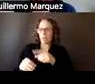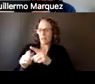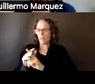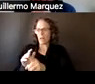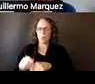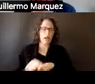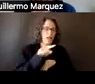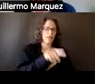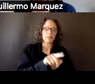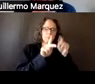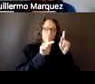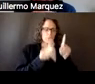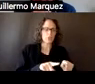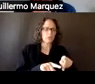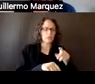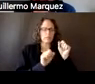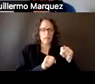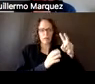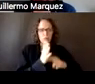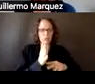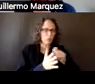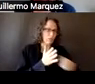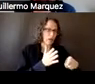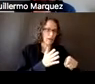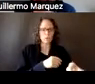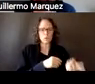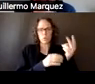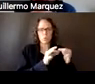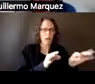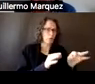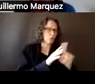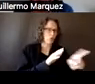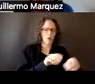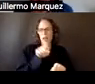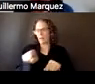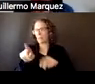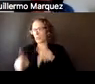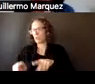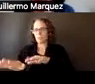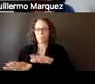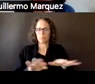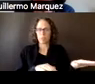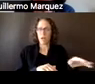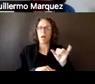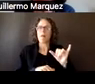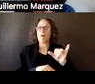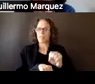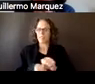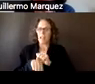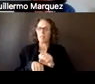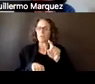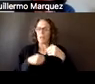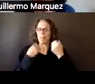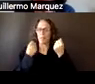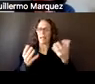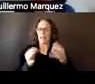said individuals spoke English, Spanish, and French. And so it was clear that people could speak the language, they could communicate. And a lot of